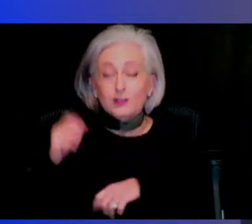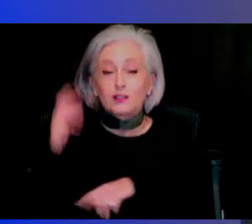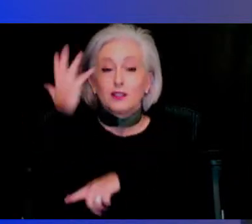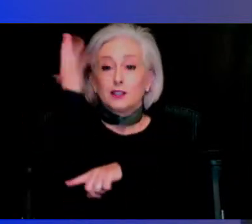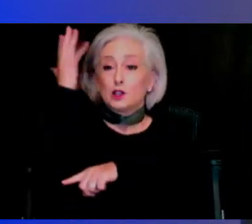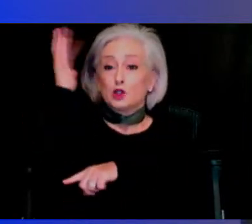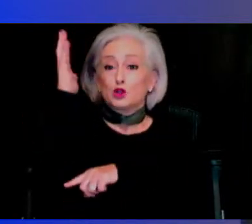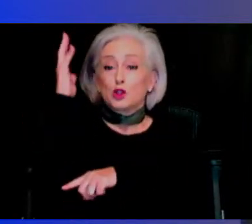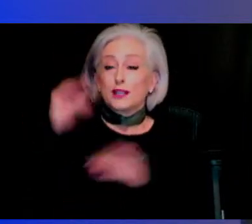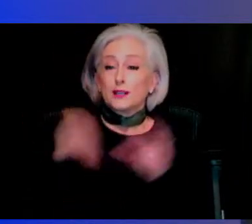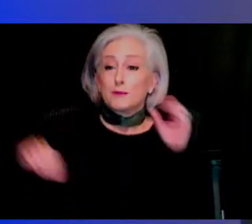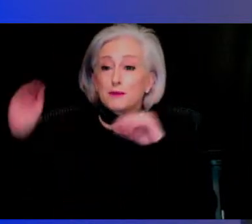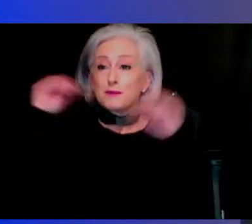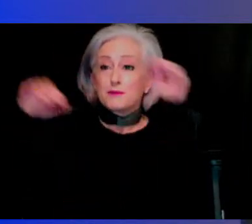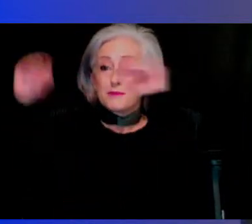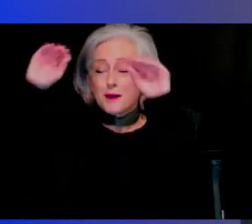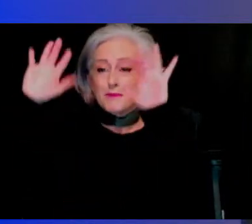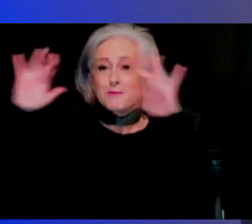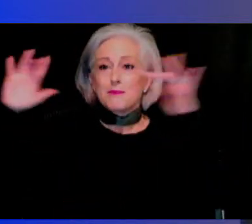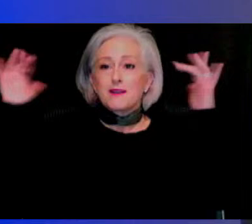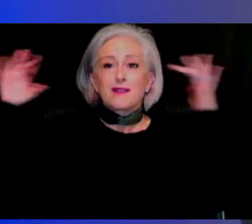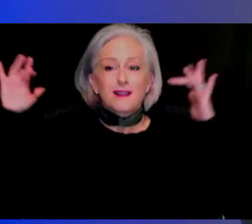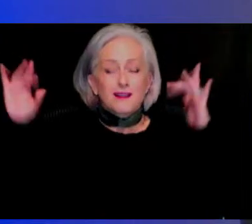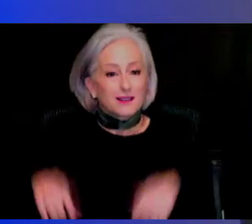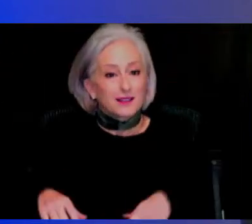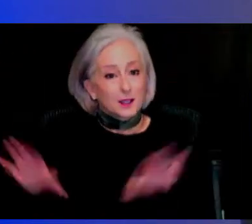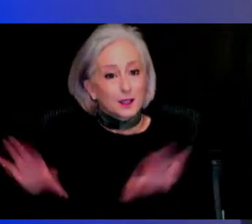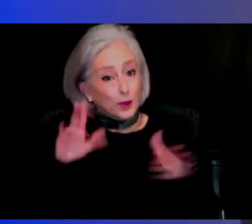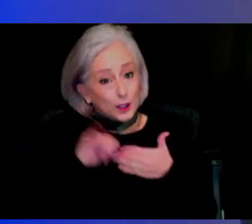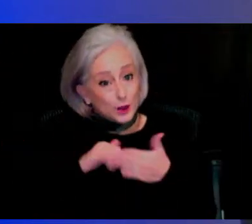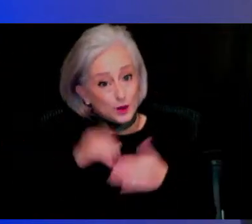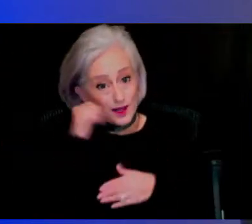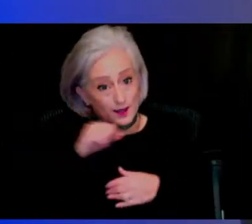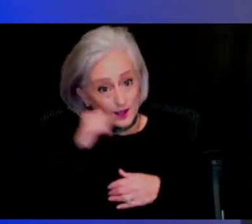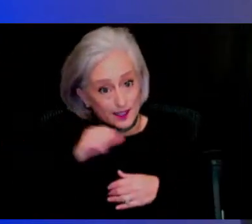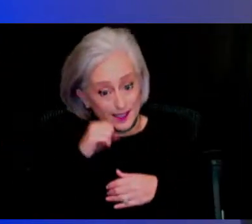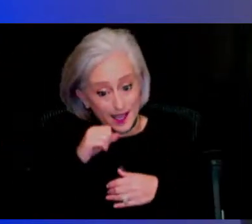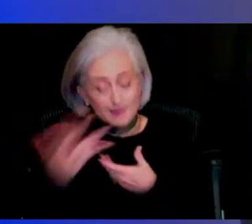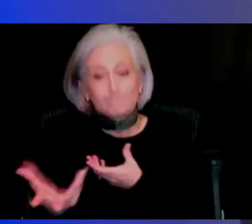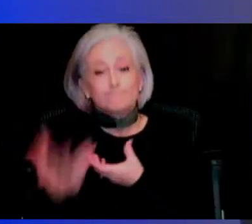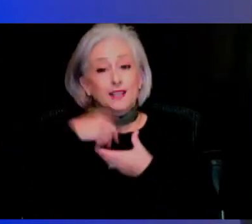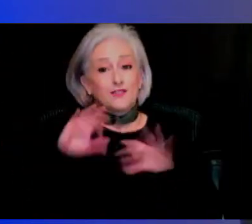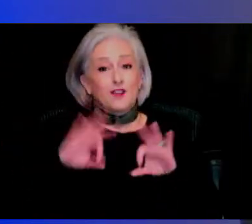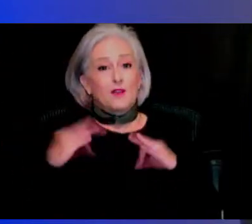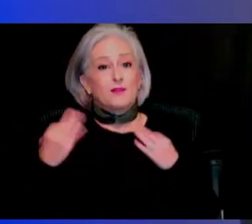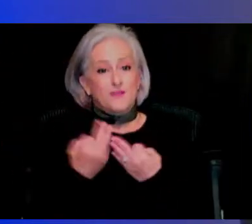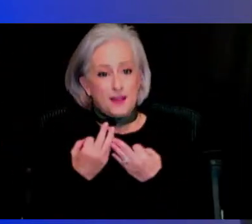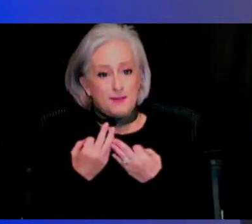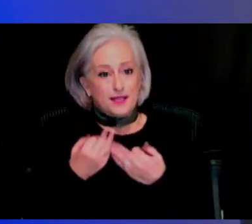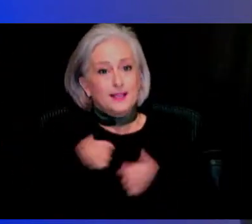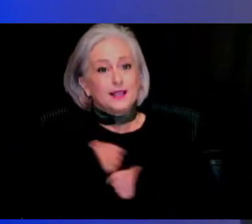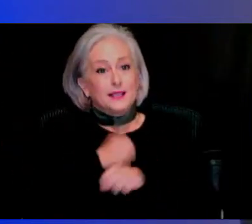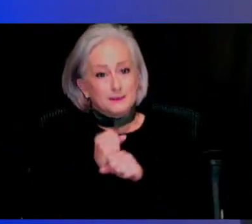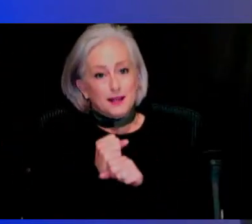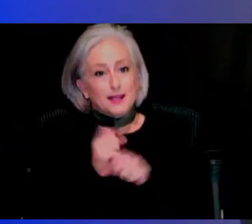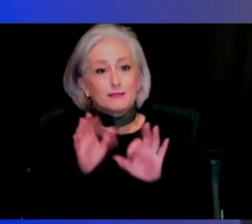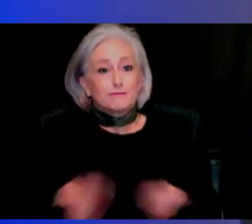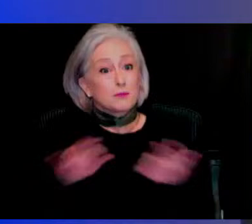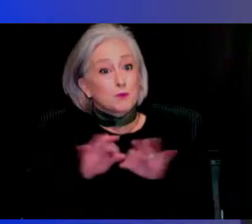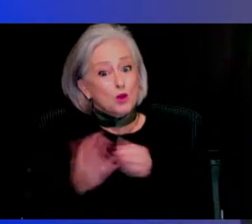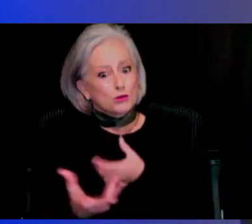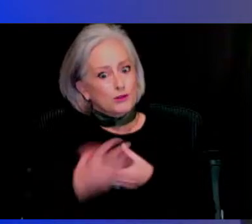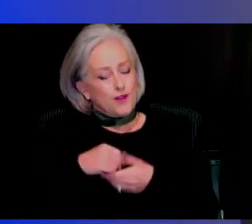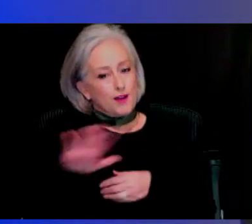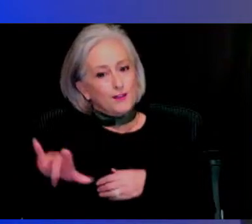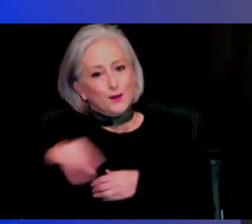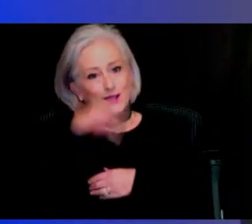these novel things that we already do day in and day out and getting the families involved and making it a point to involve kiddos. Kiddos, we have